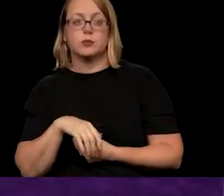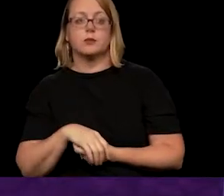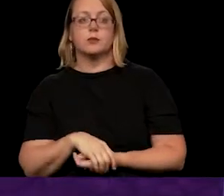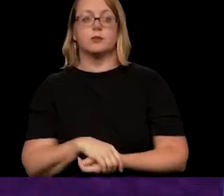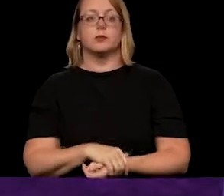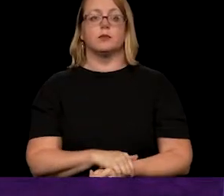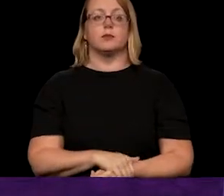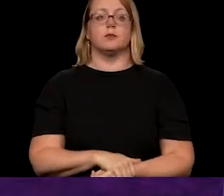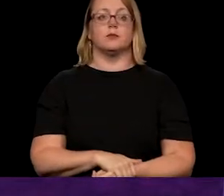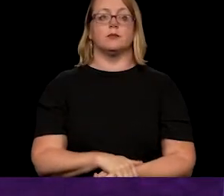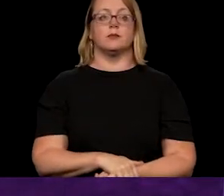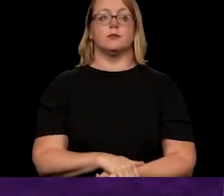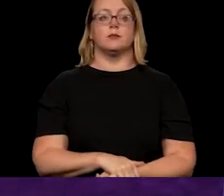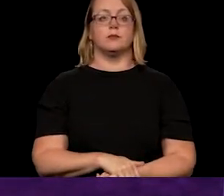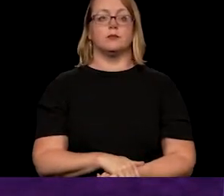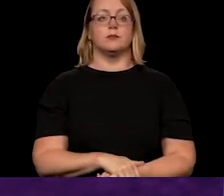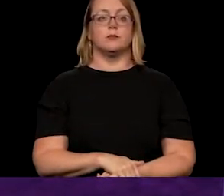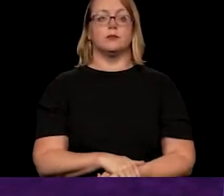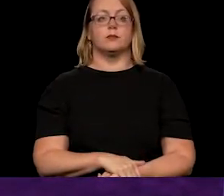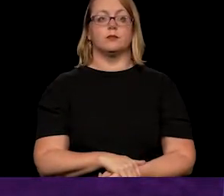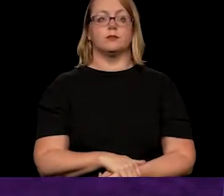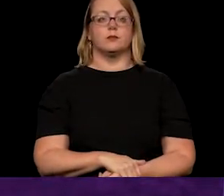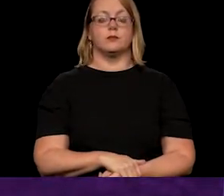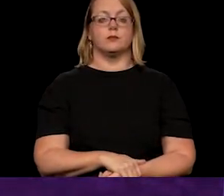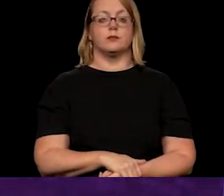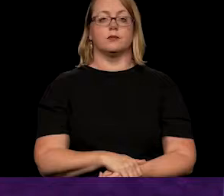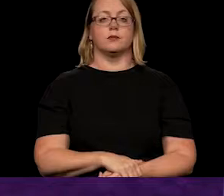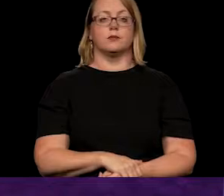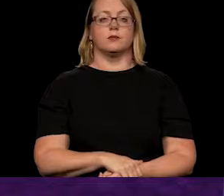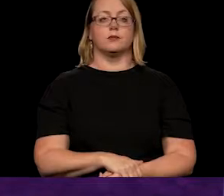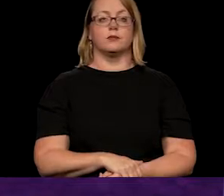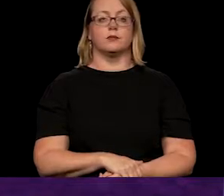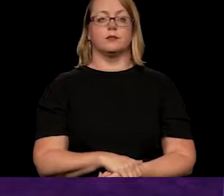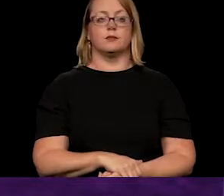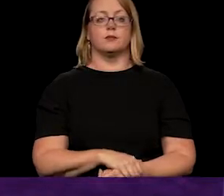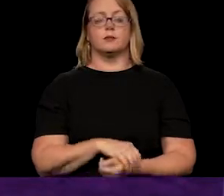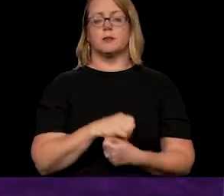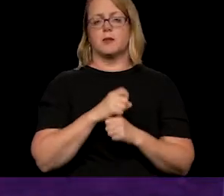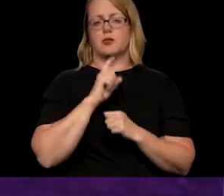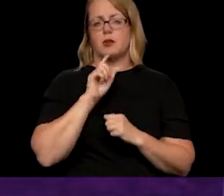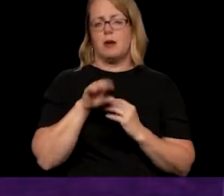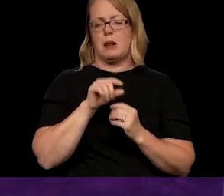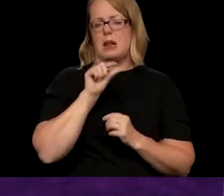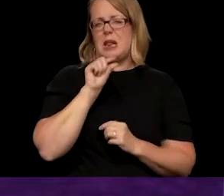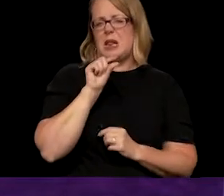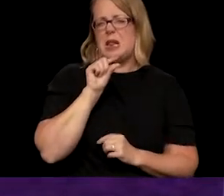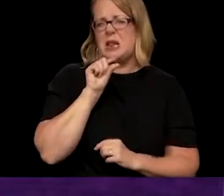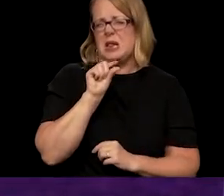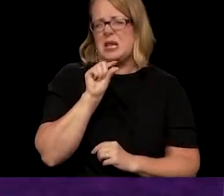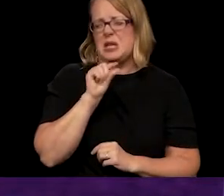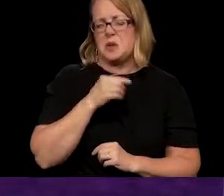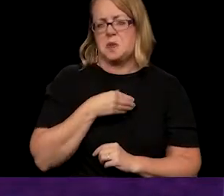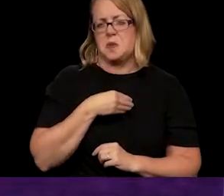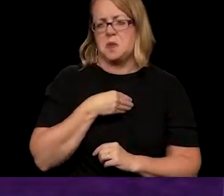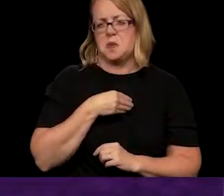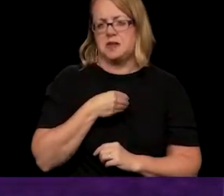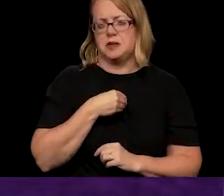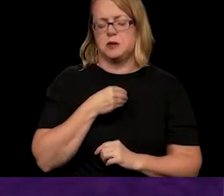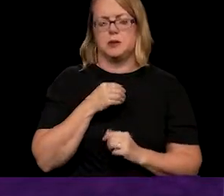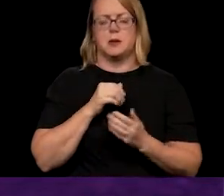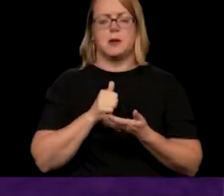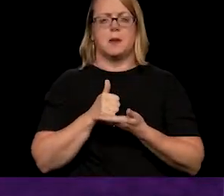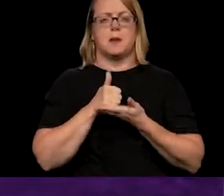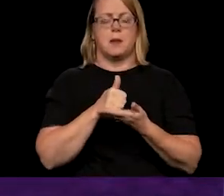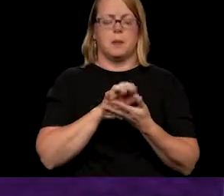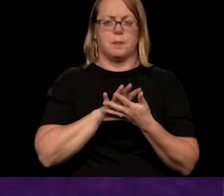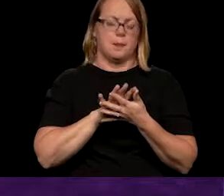well. So I'm blending on my plate to make sure it still looks yellow, even though it has a lot of